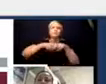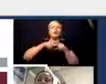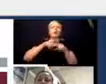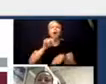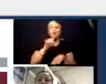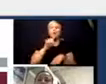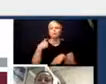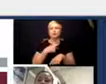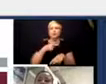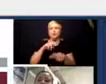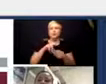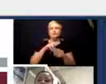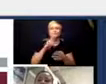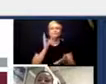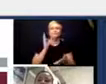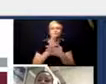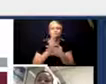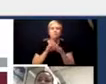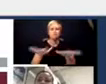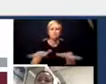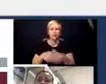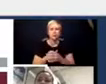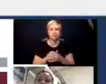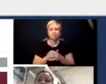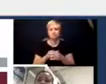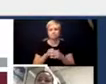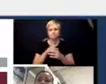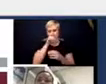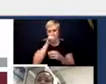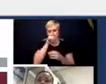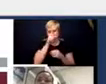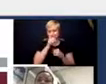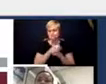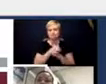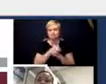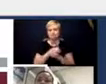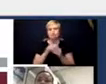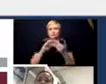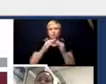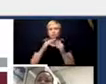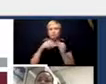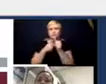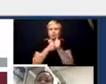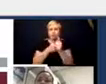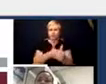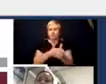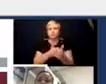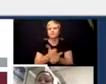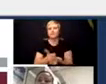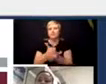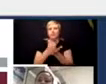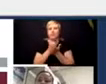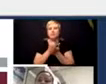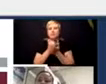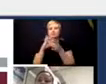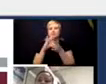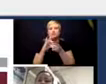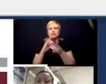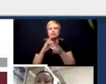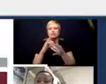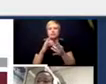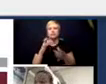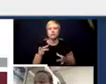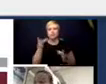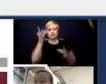So the essence of community tracing, it helps us connect contacts with the care and resources they need to prevent further